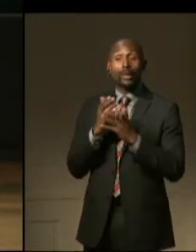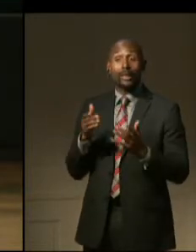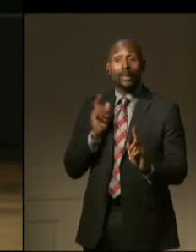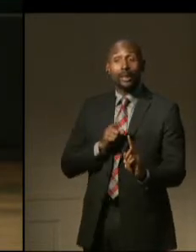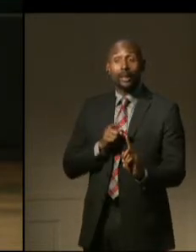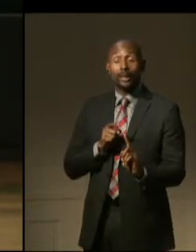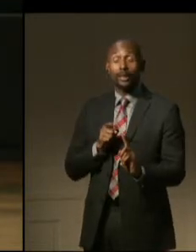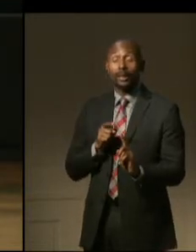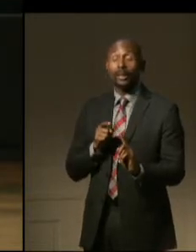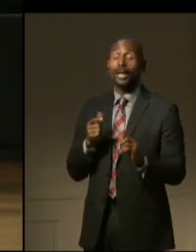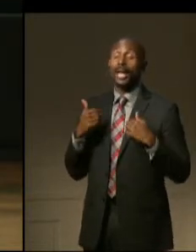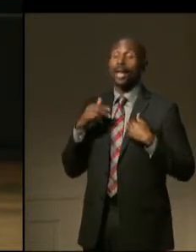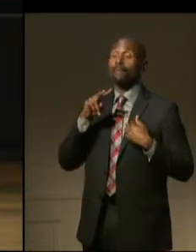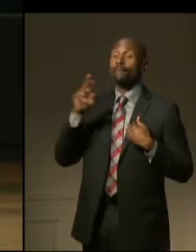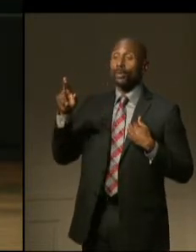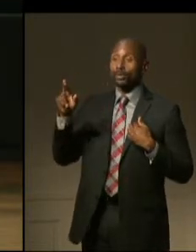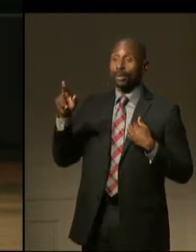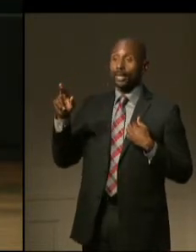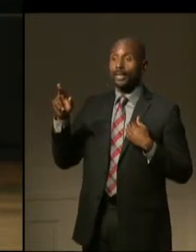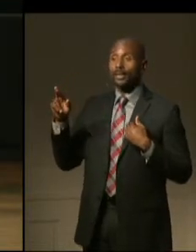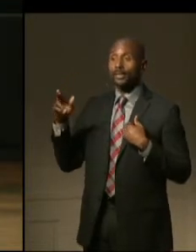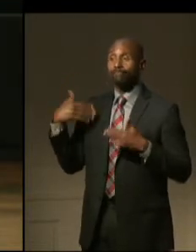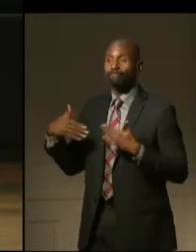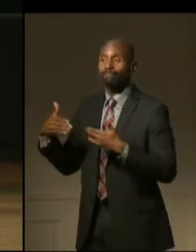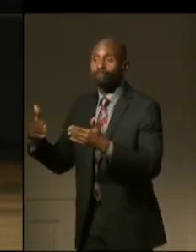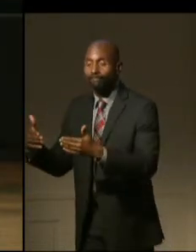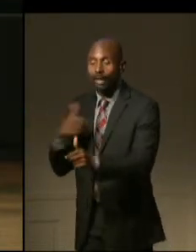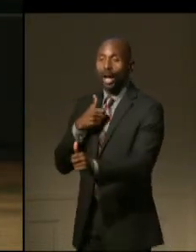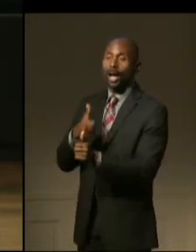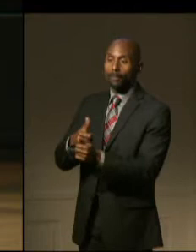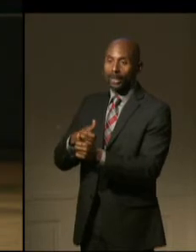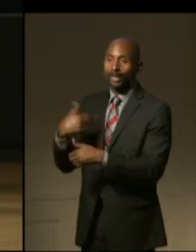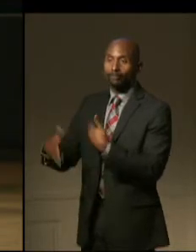reality moving and constantly updating and